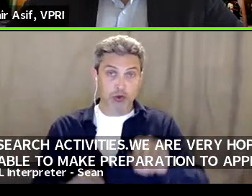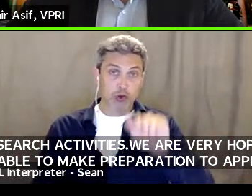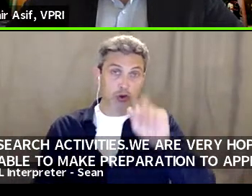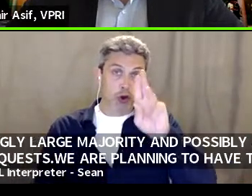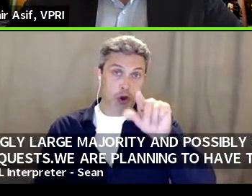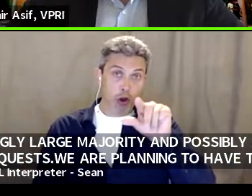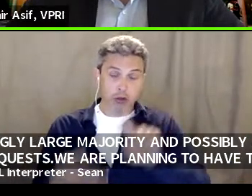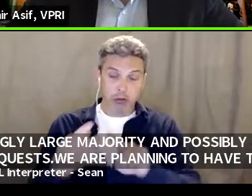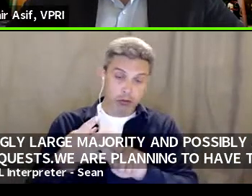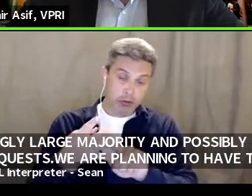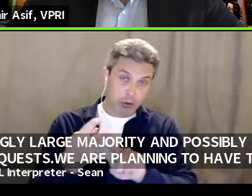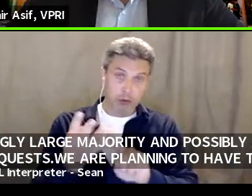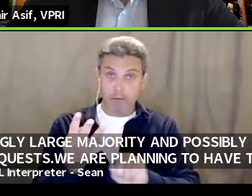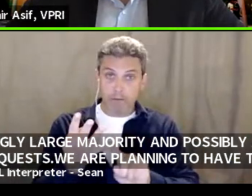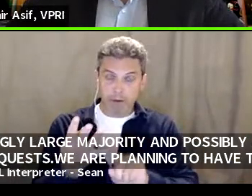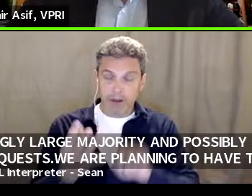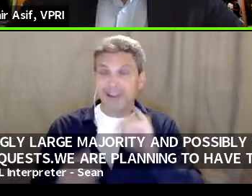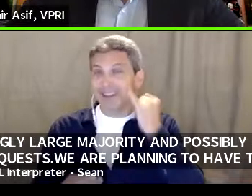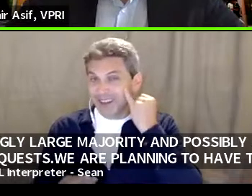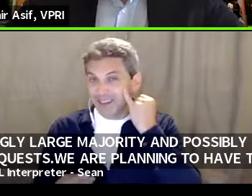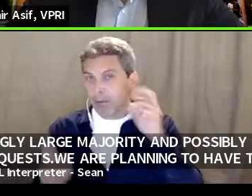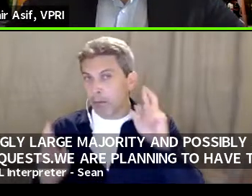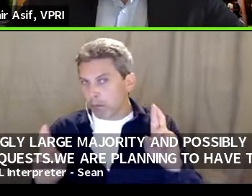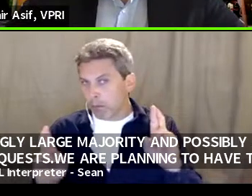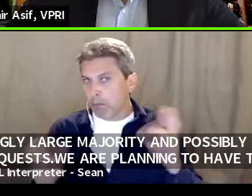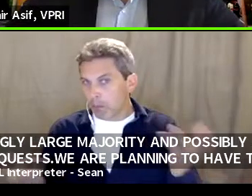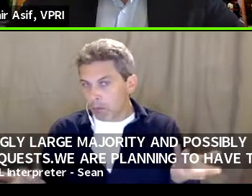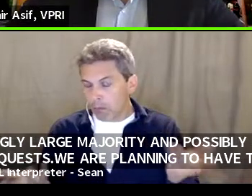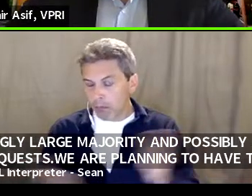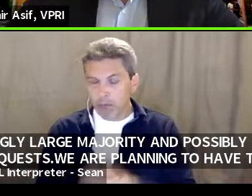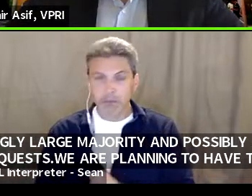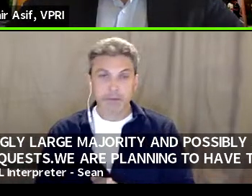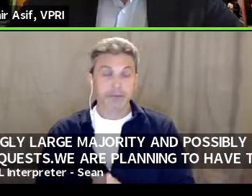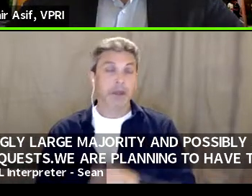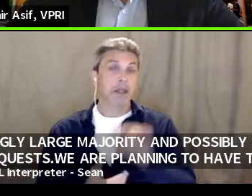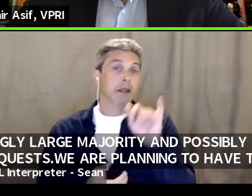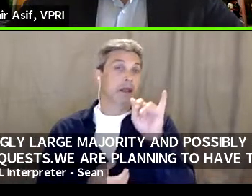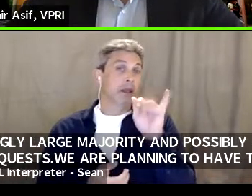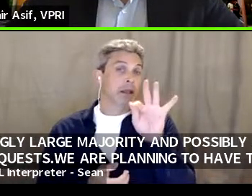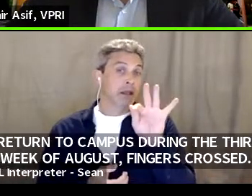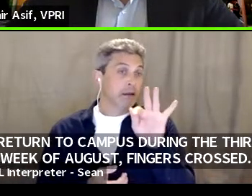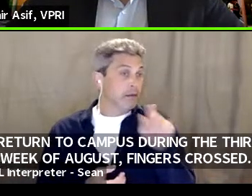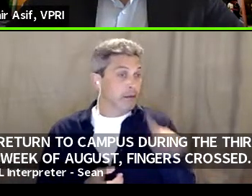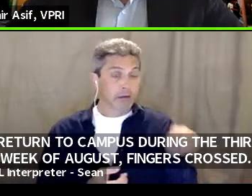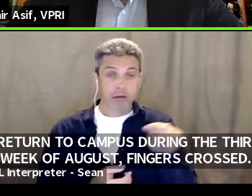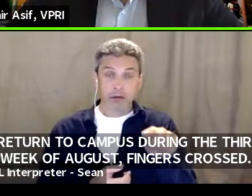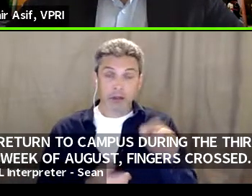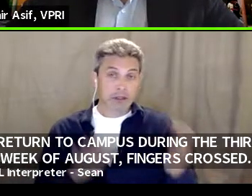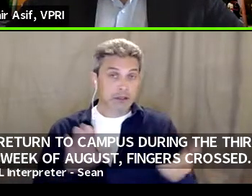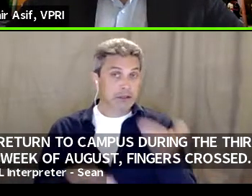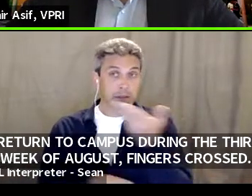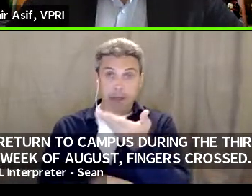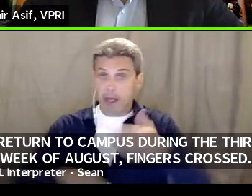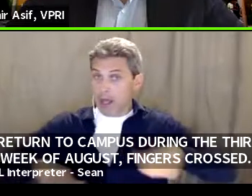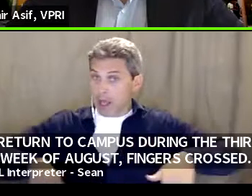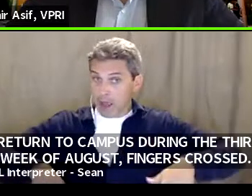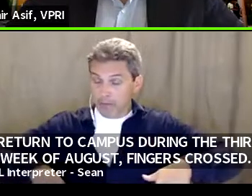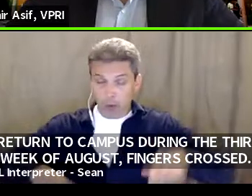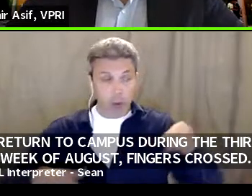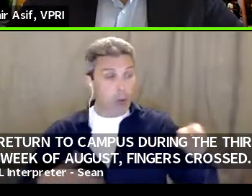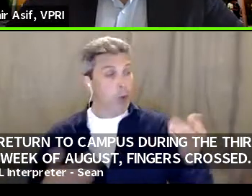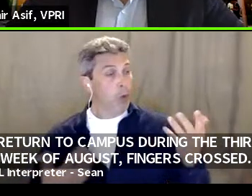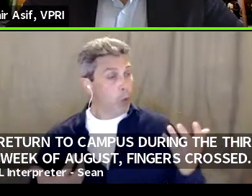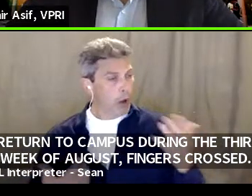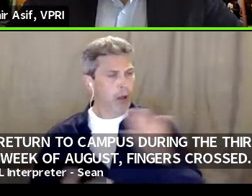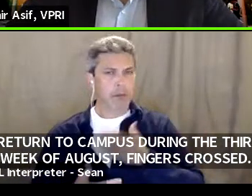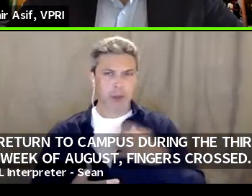August. Fingers crossed. If any of the researchers have not submitted their request and would like to do so, please forward your request